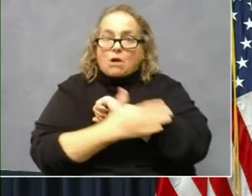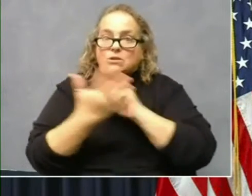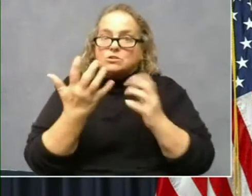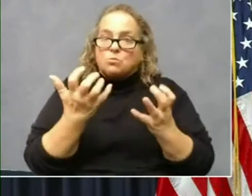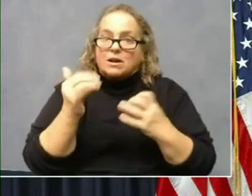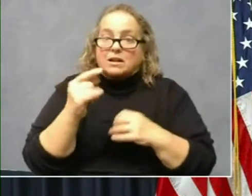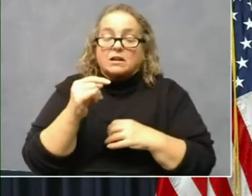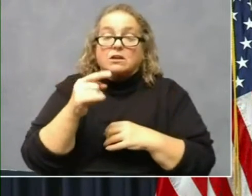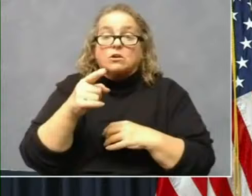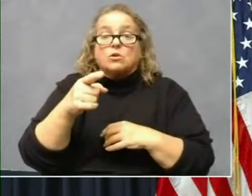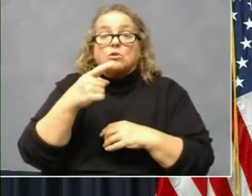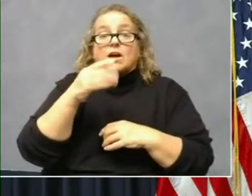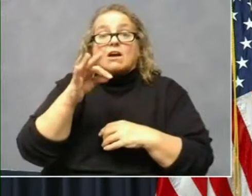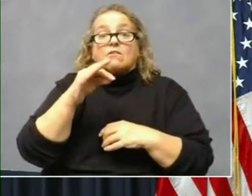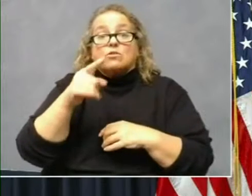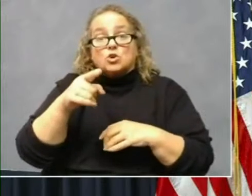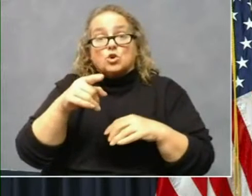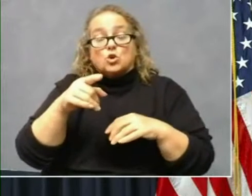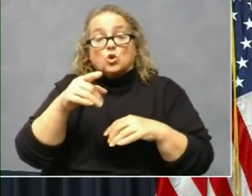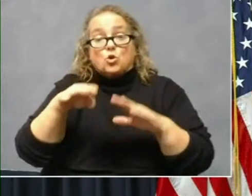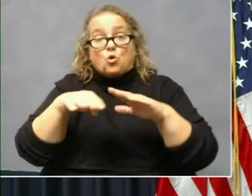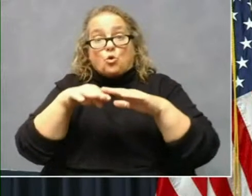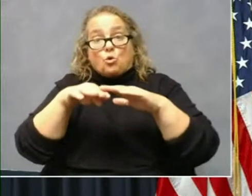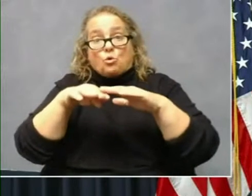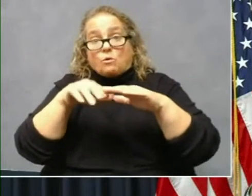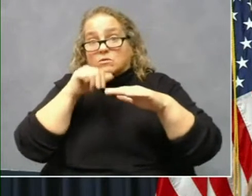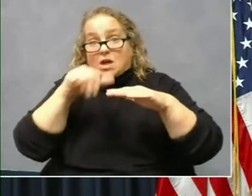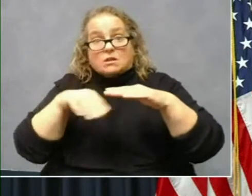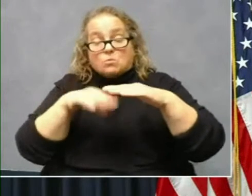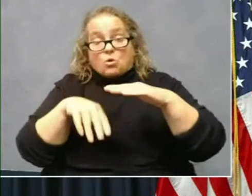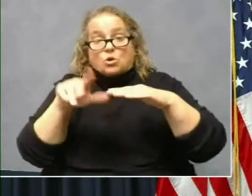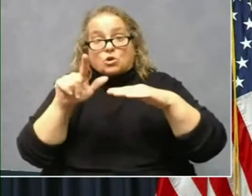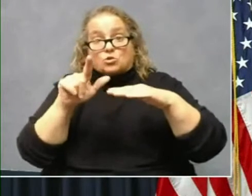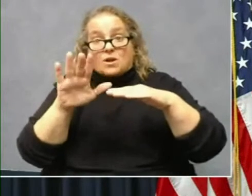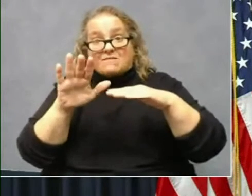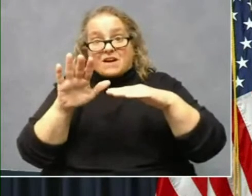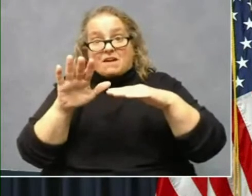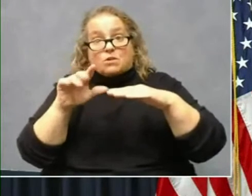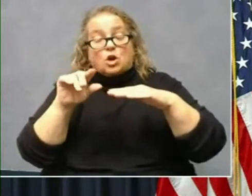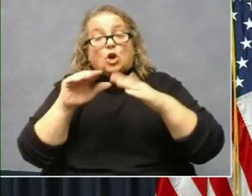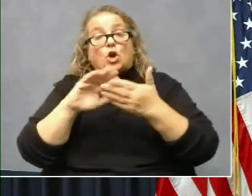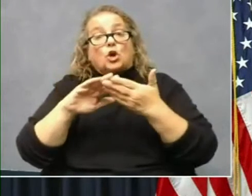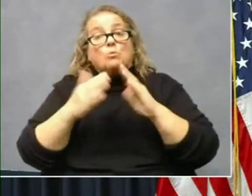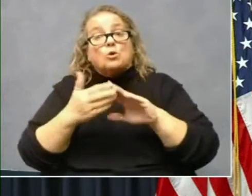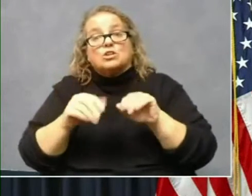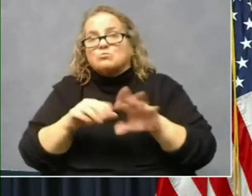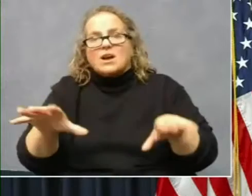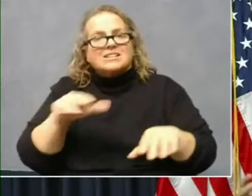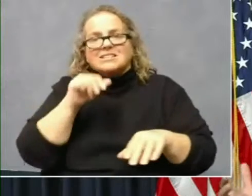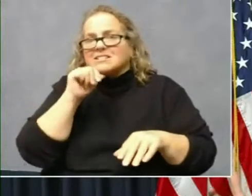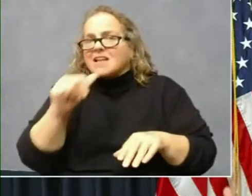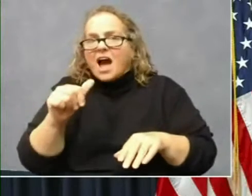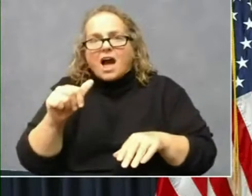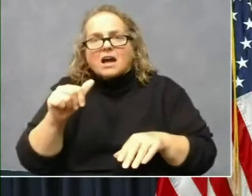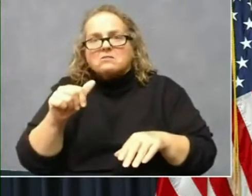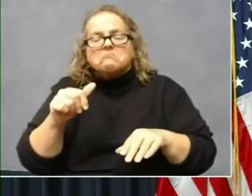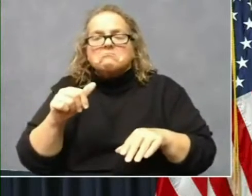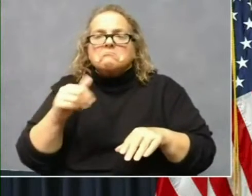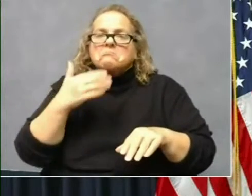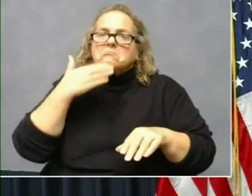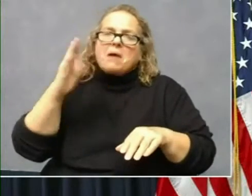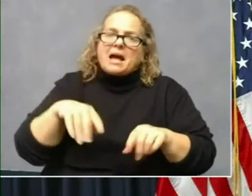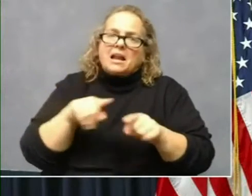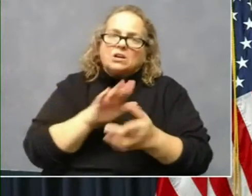is 25, then community spread is not overwhelming facilities like schools. But once it is over that, it's